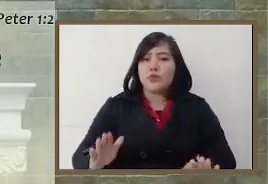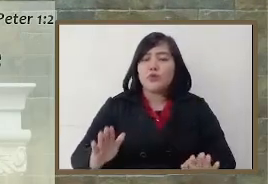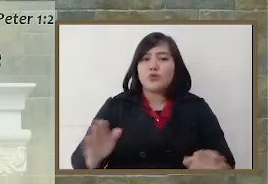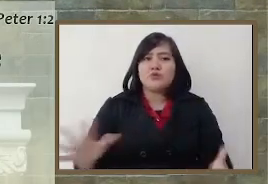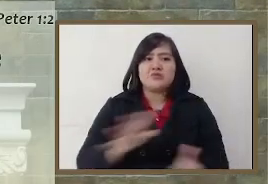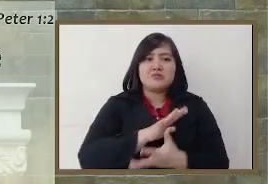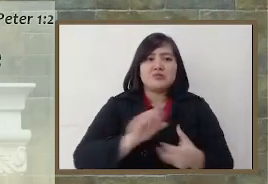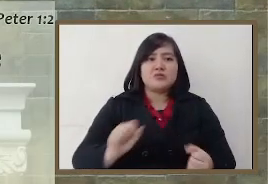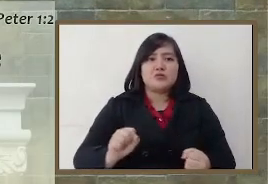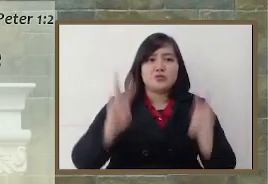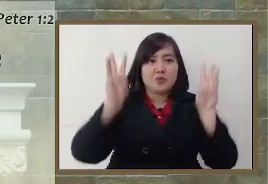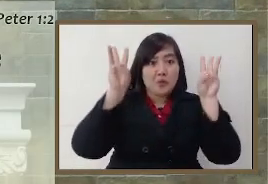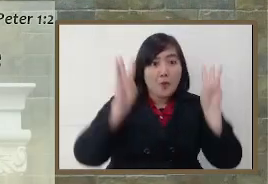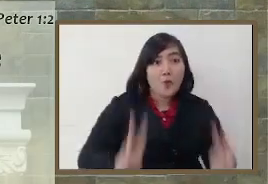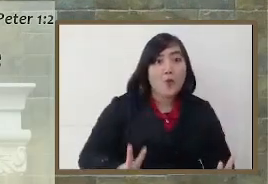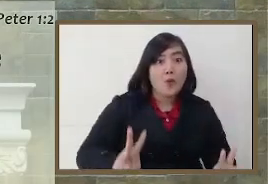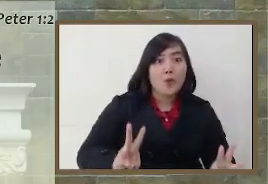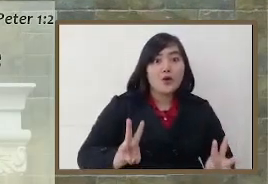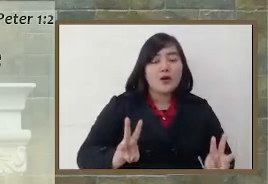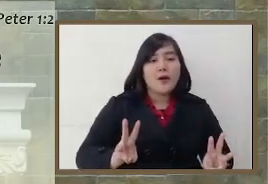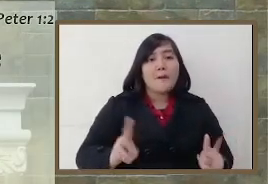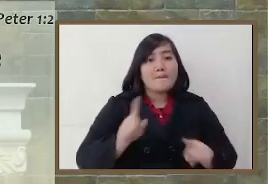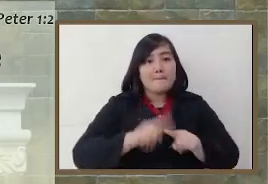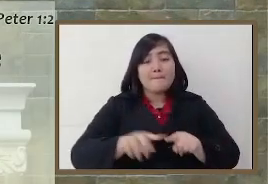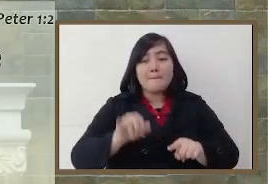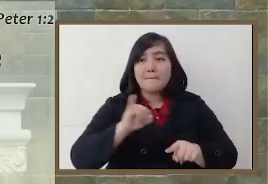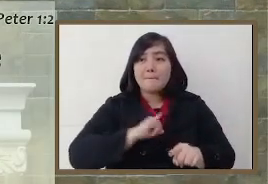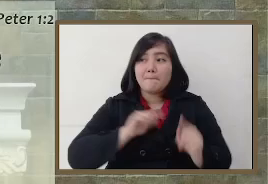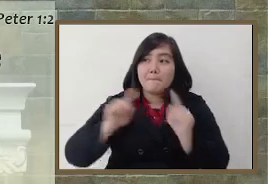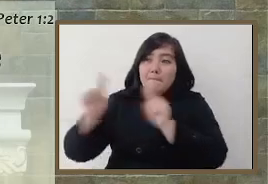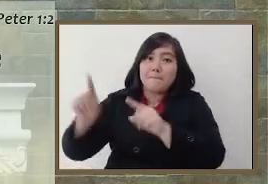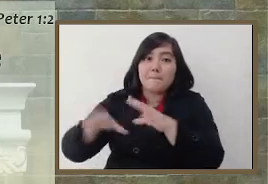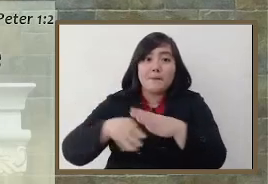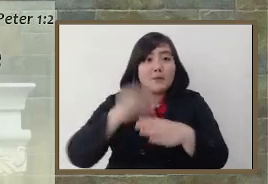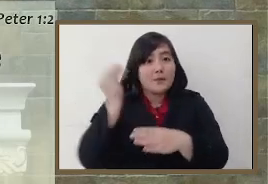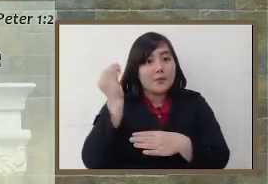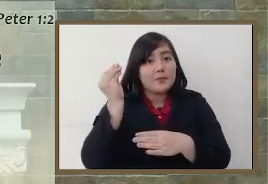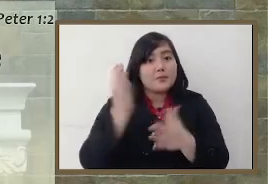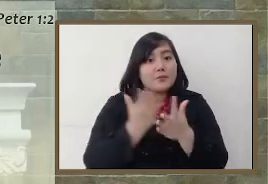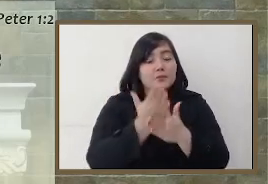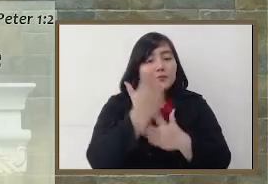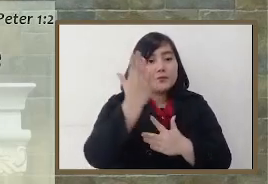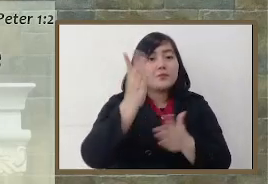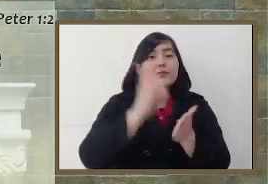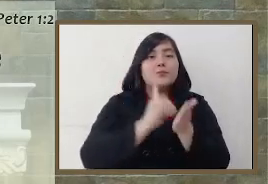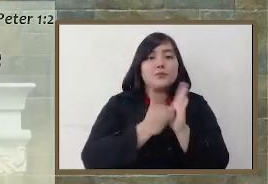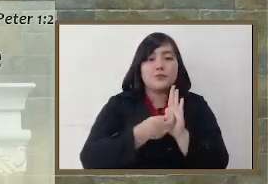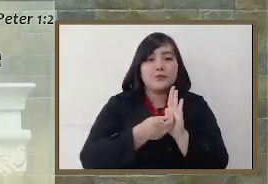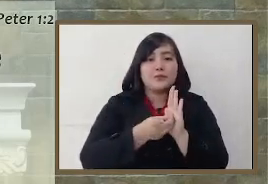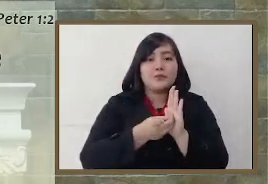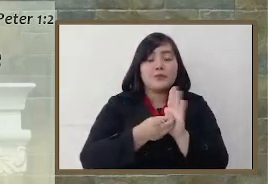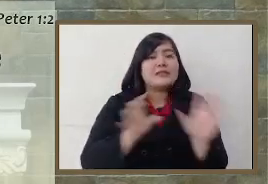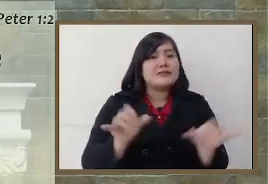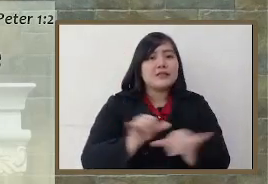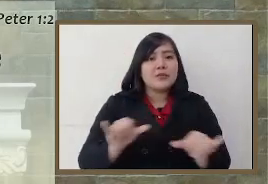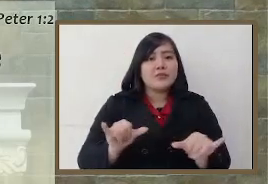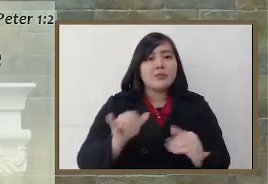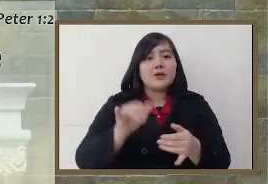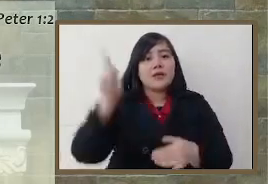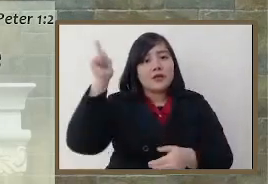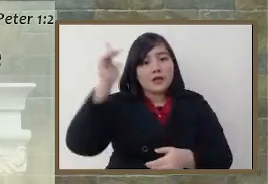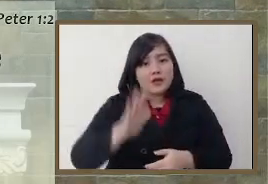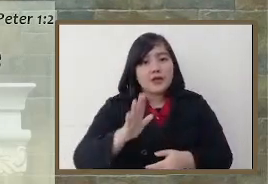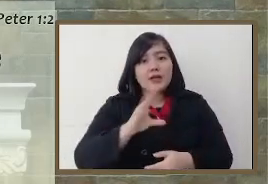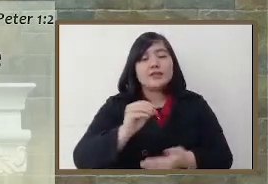through the door. Now you see this? Kapatid, yung grace and peace can